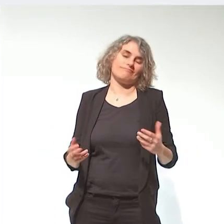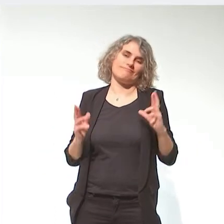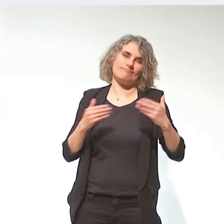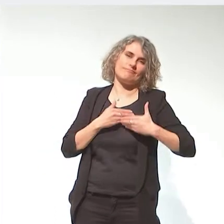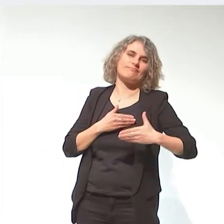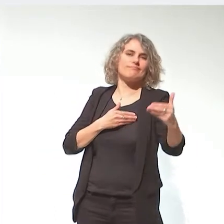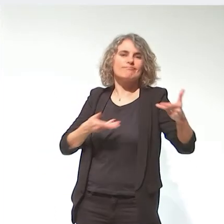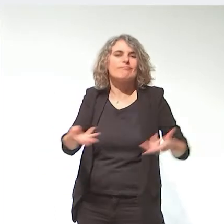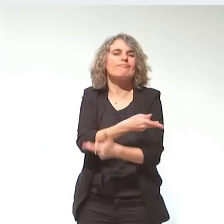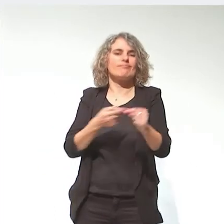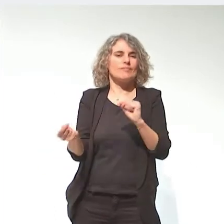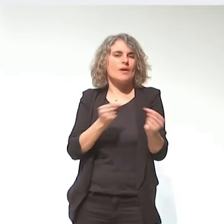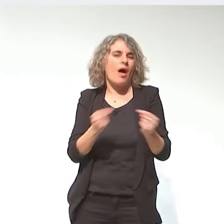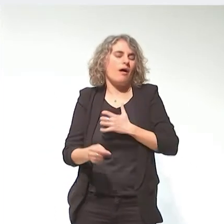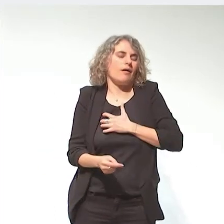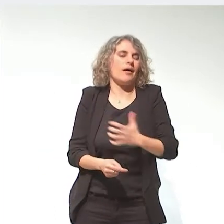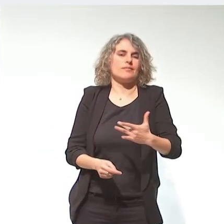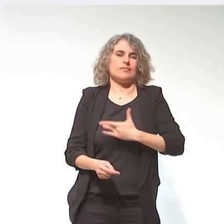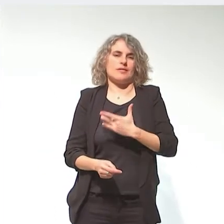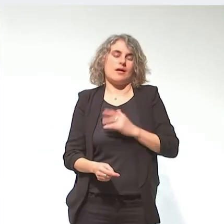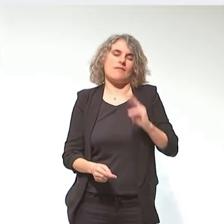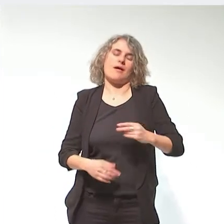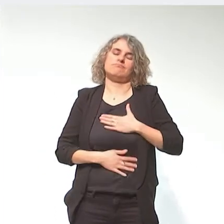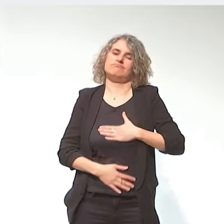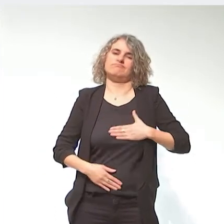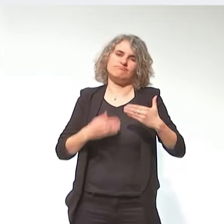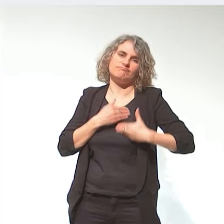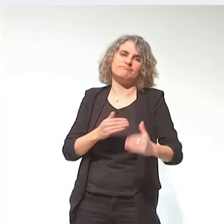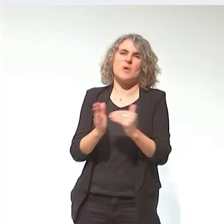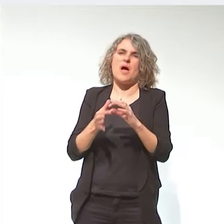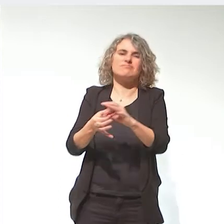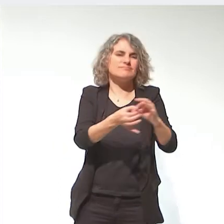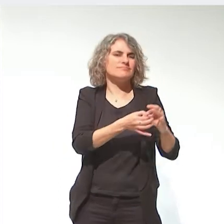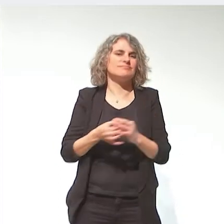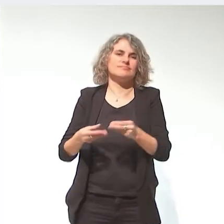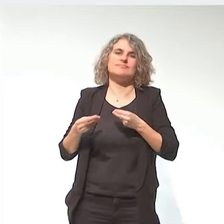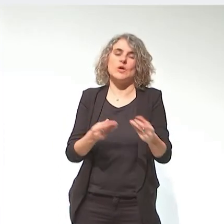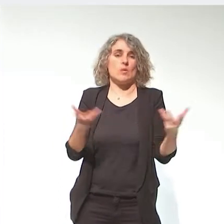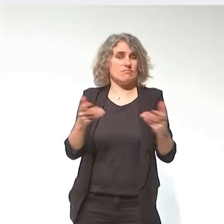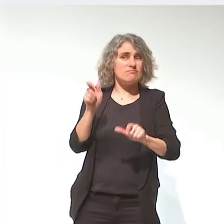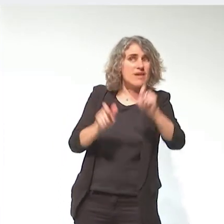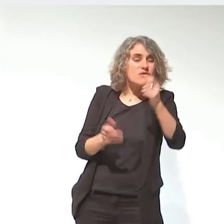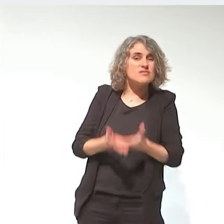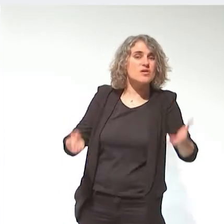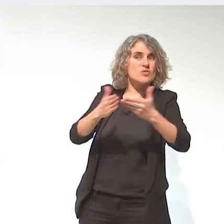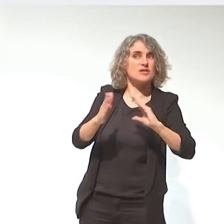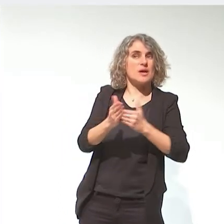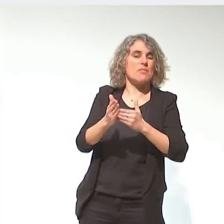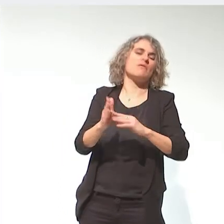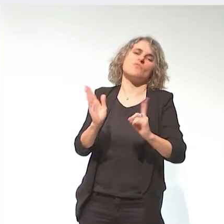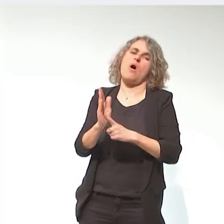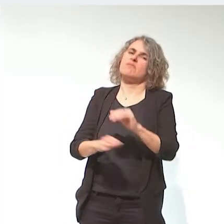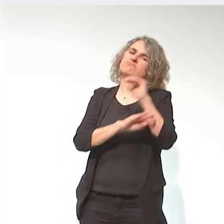continuing working with all of you to ensure the rights of persons with disabilities within a union